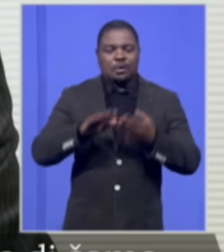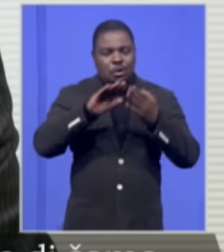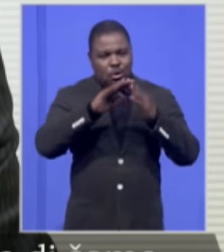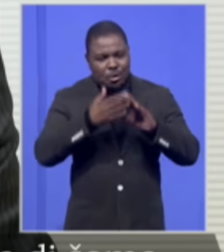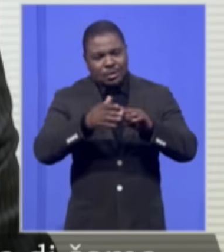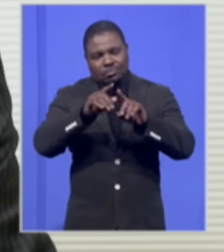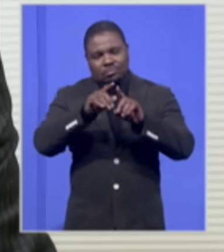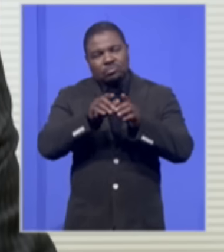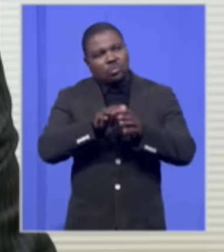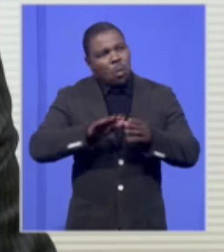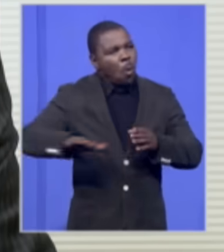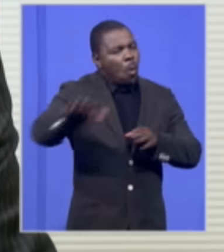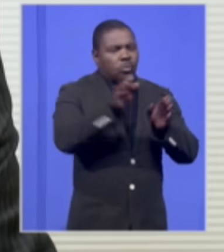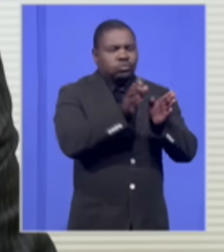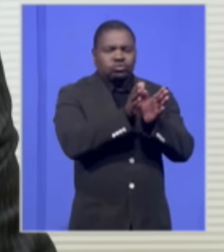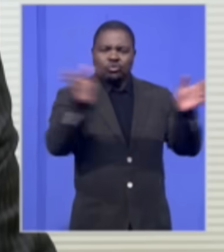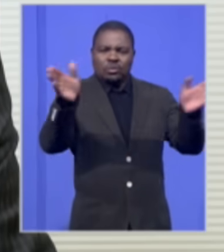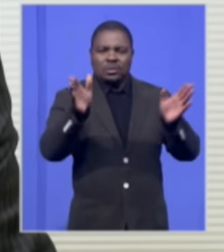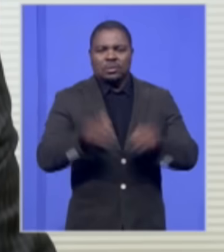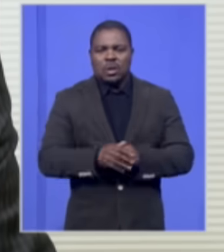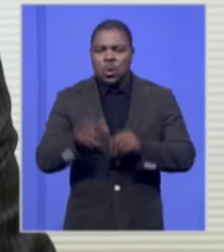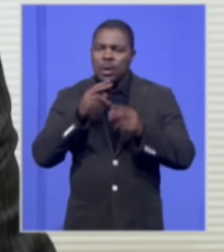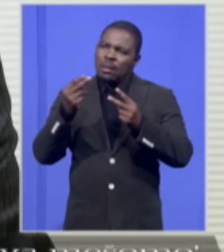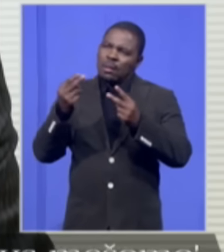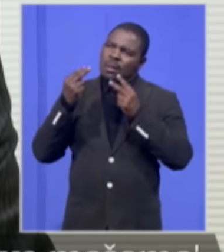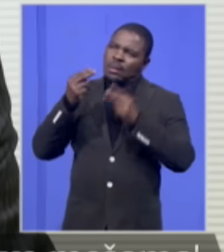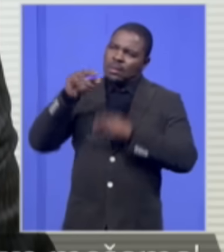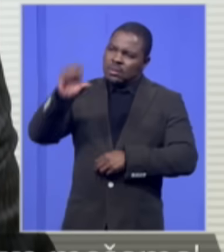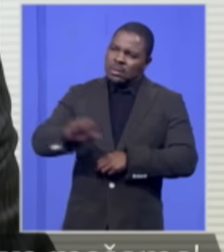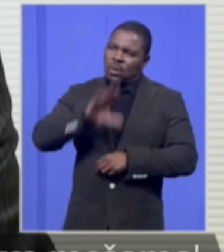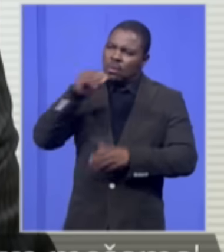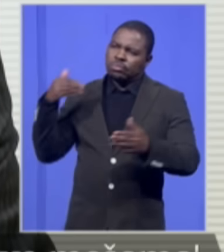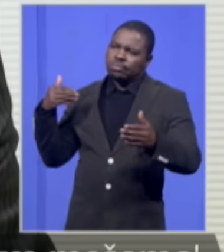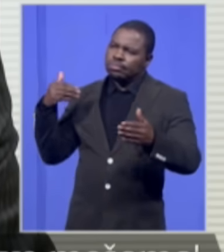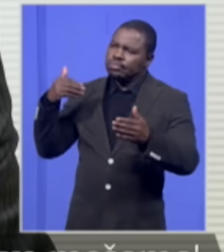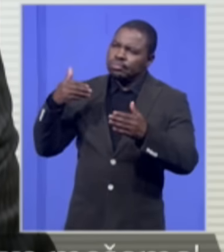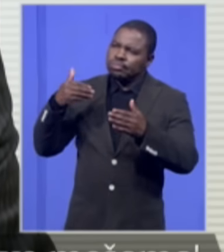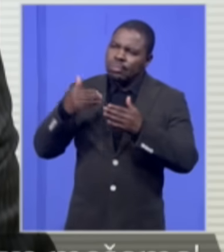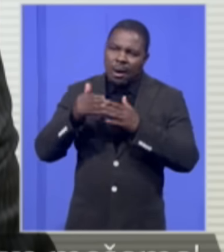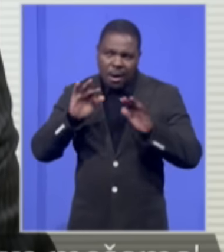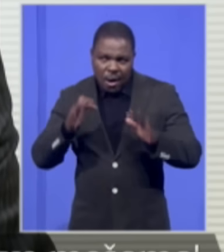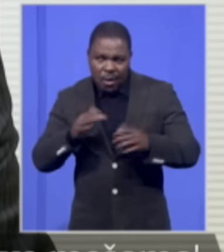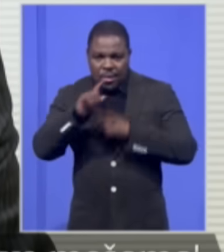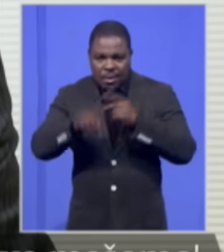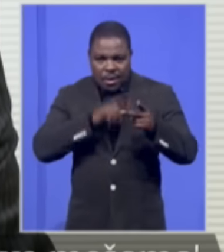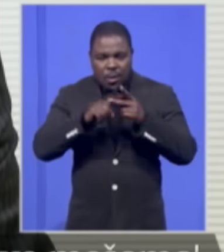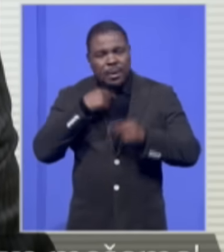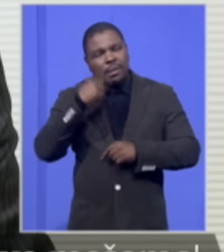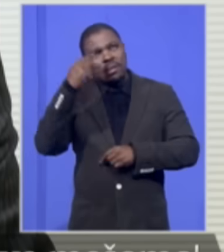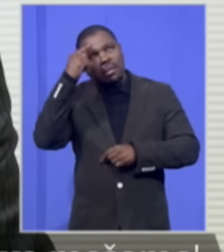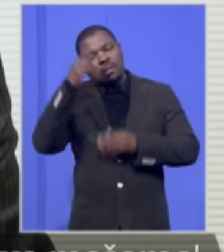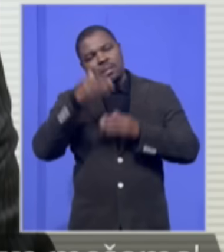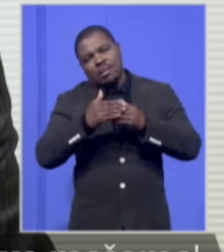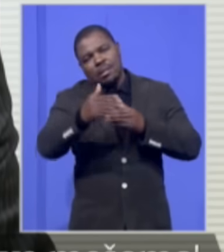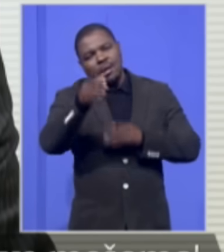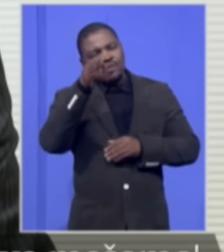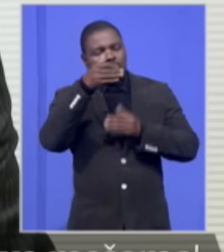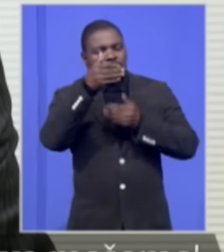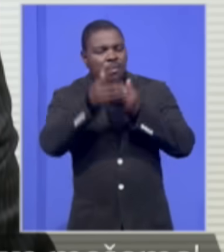society-wide process to reflect on the state of our country in order for us to reimagine our